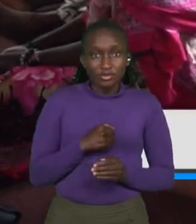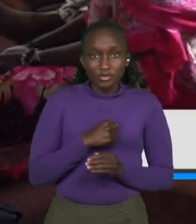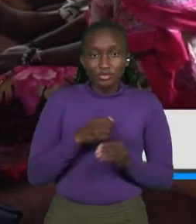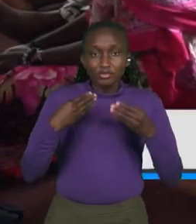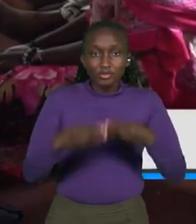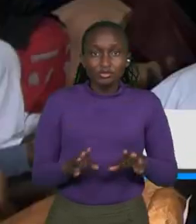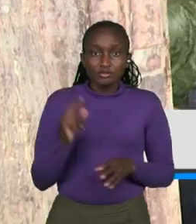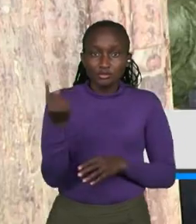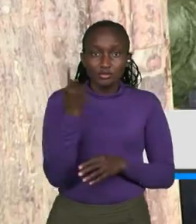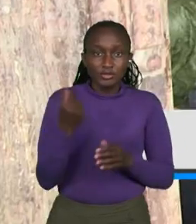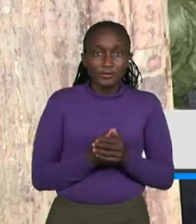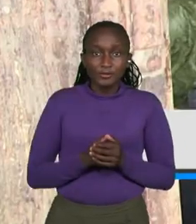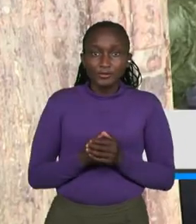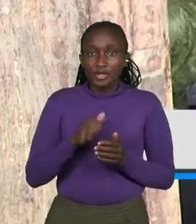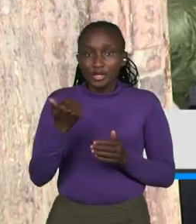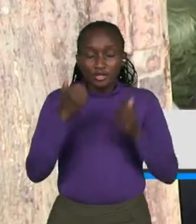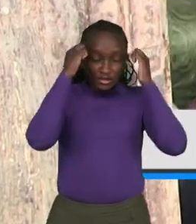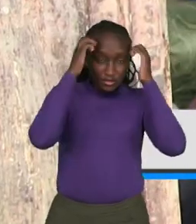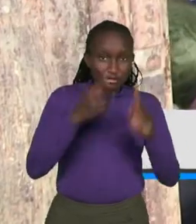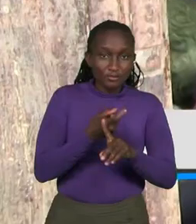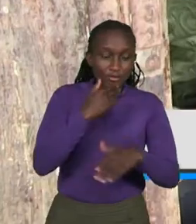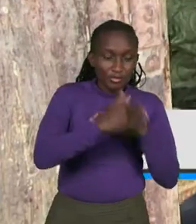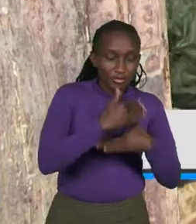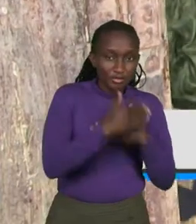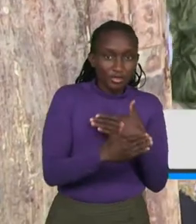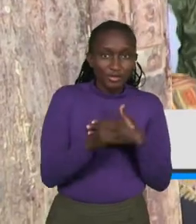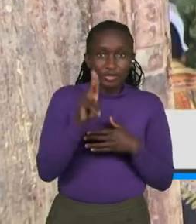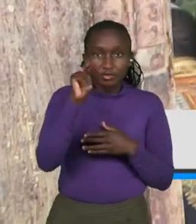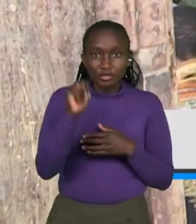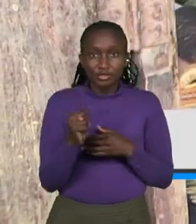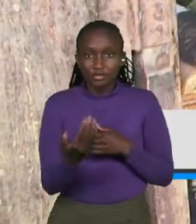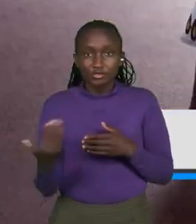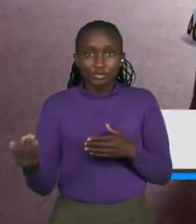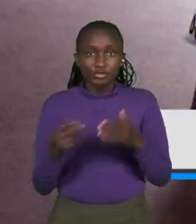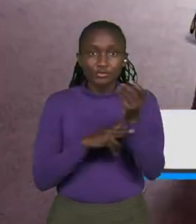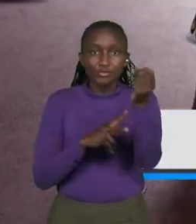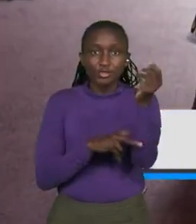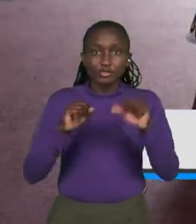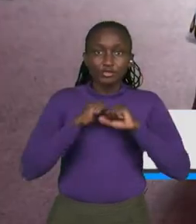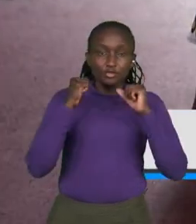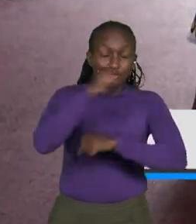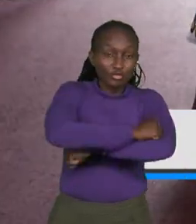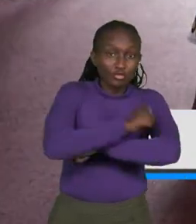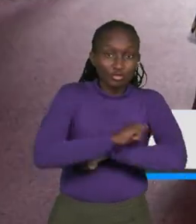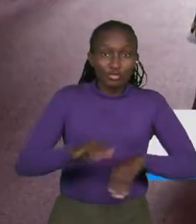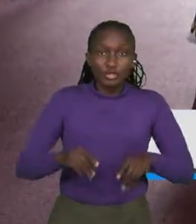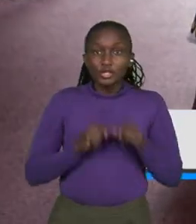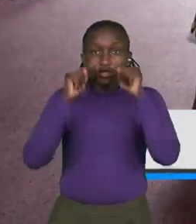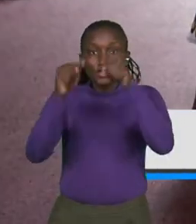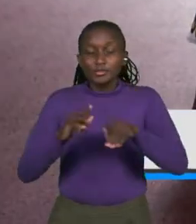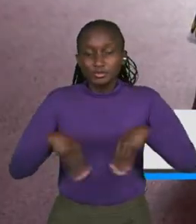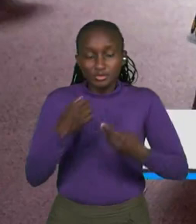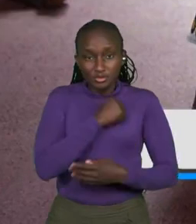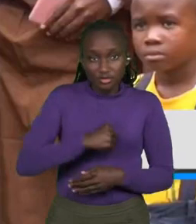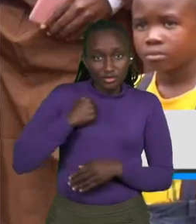lost ones. Dozens of pupils from the nearby United Children Foundation School also came to offer their condolences and